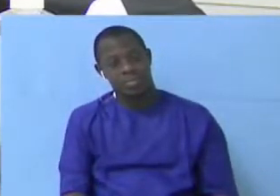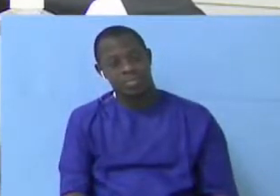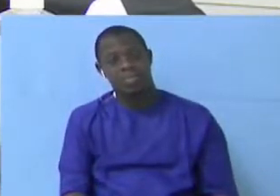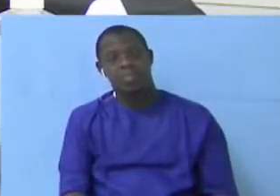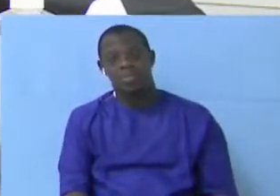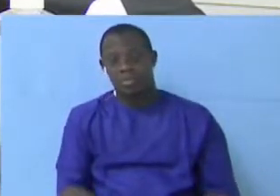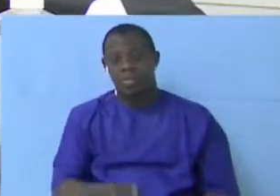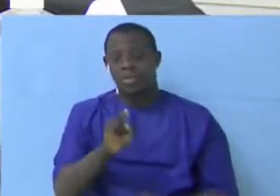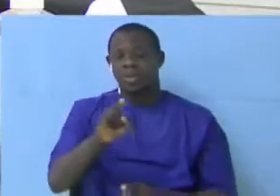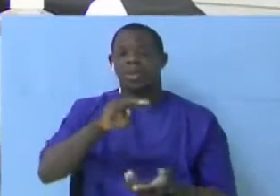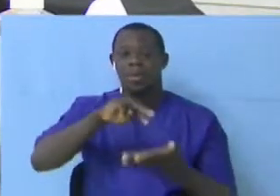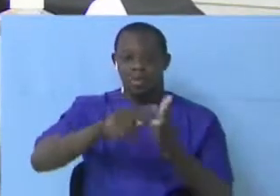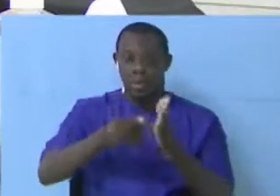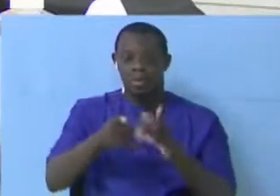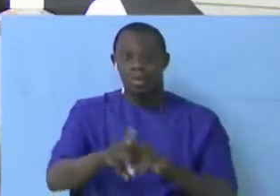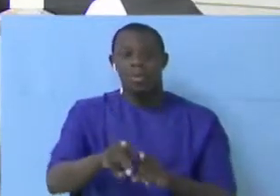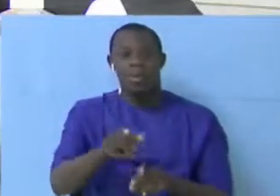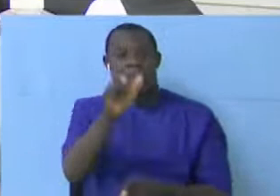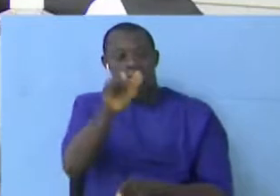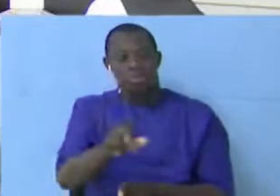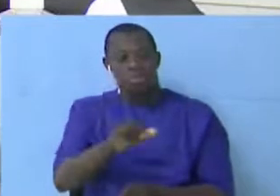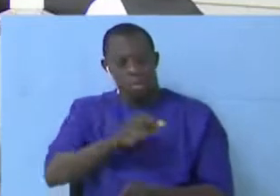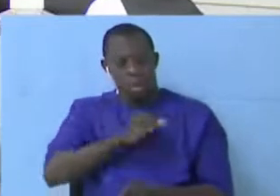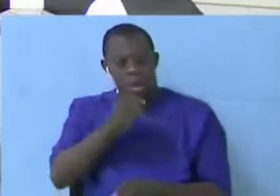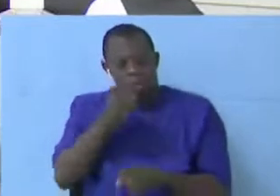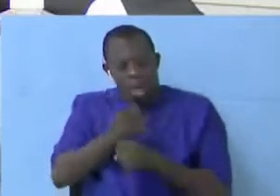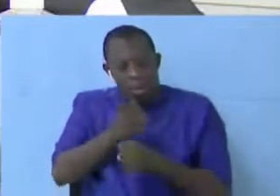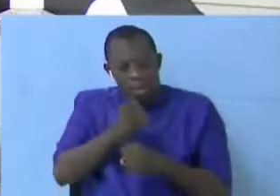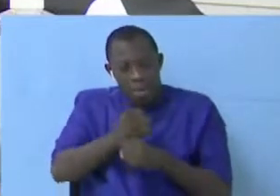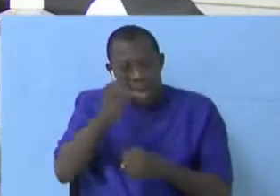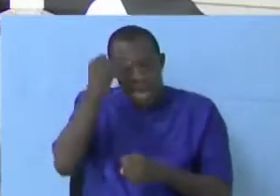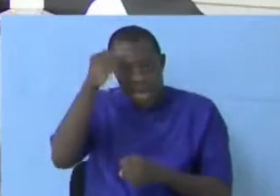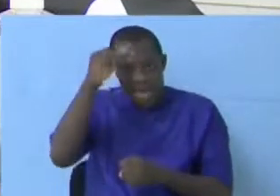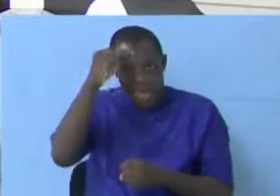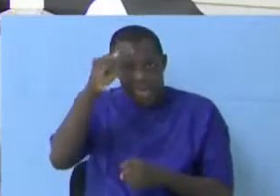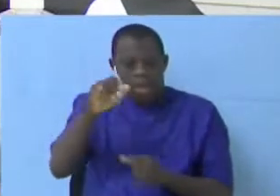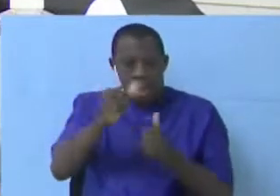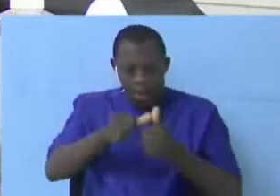So that would be made up reality on the part of the government.